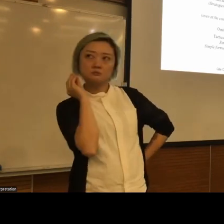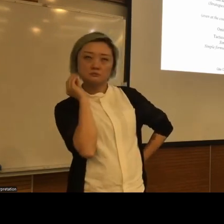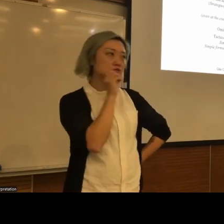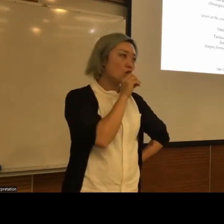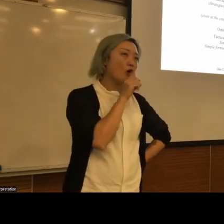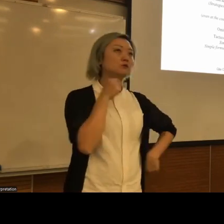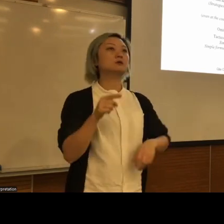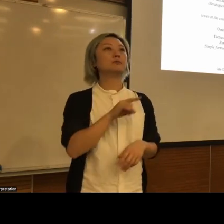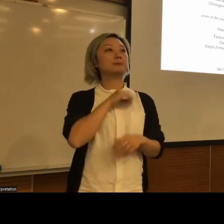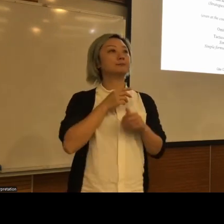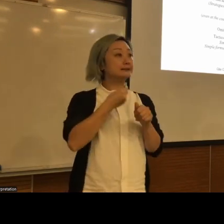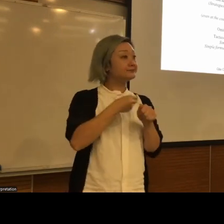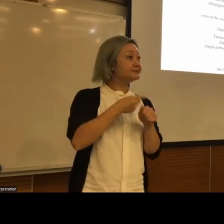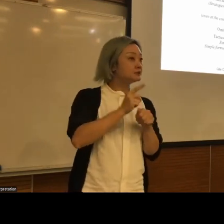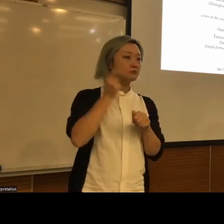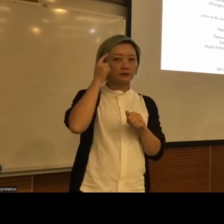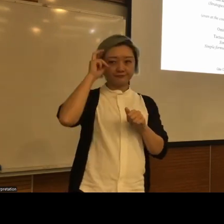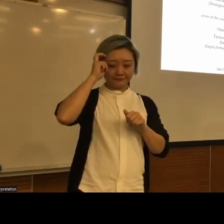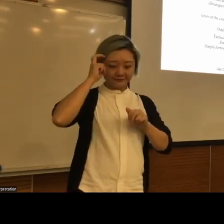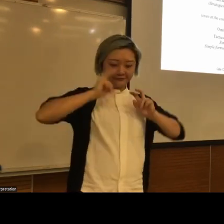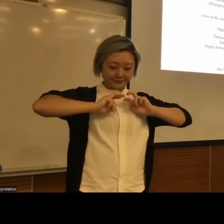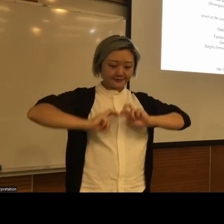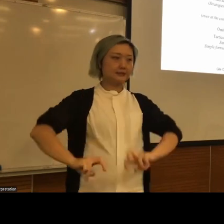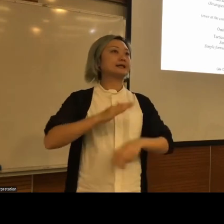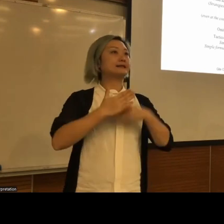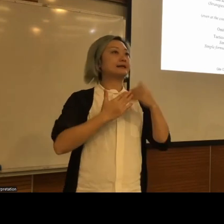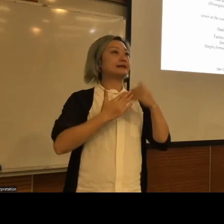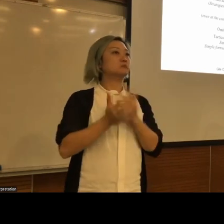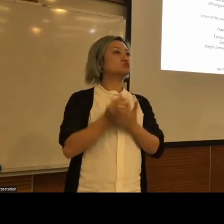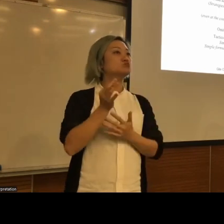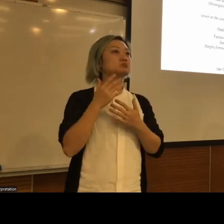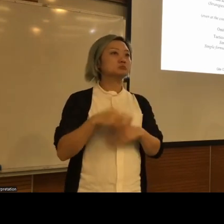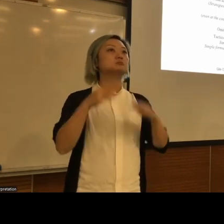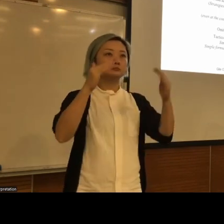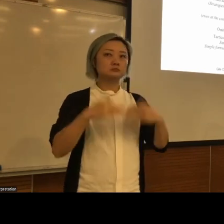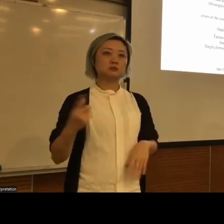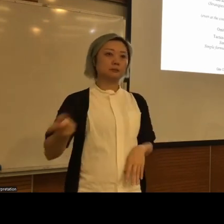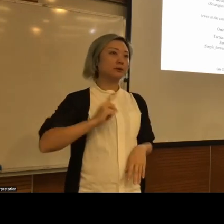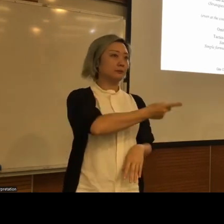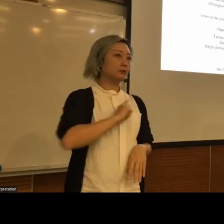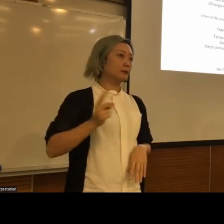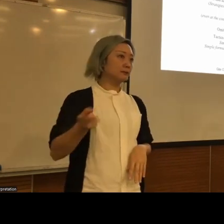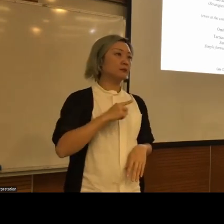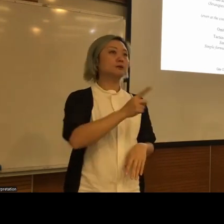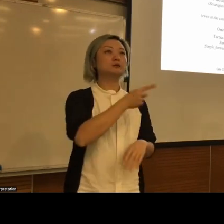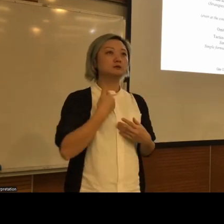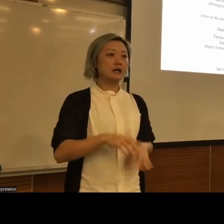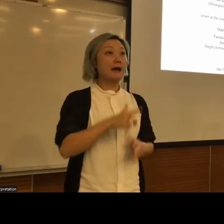analytical ability, just for a short while, and then we move into consecutive without notes, and then we move.